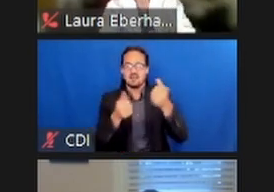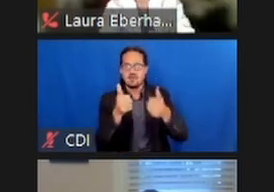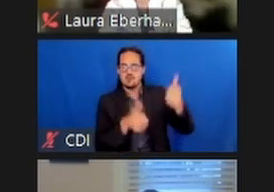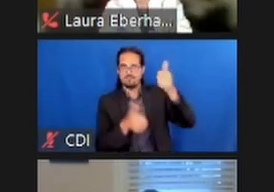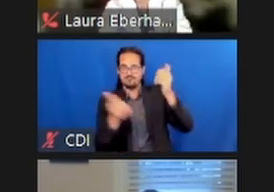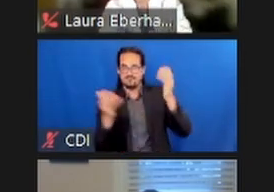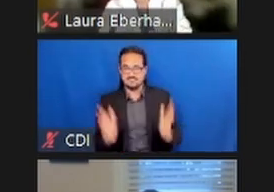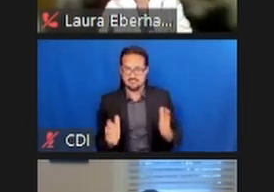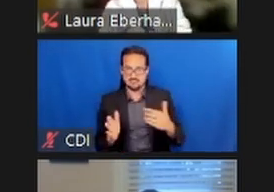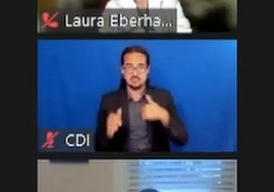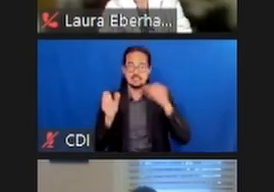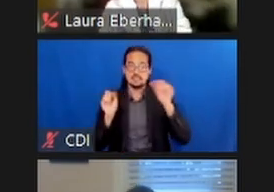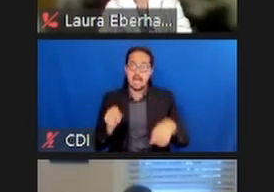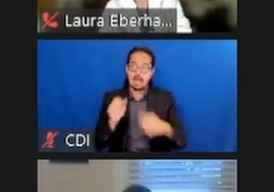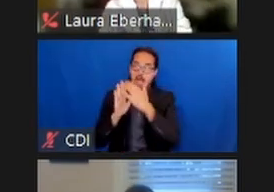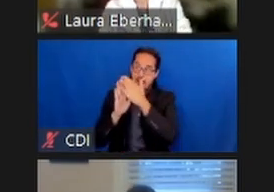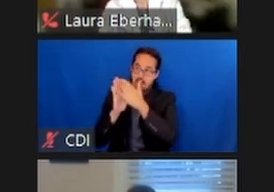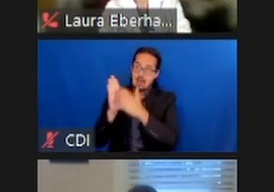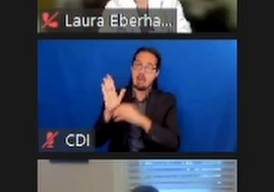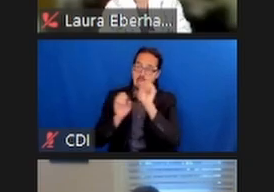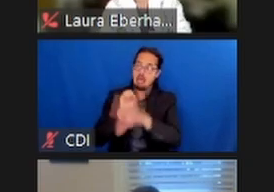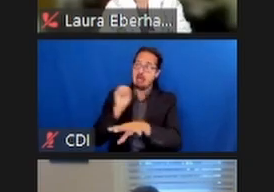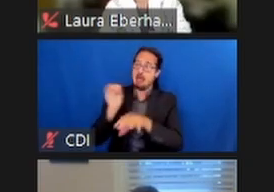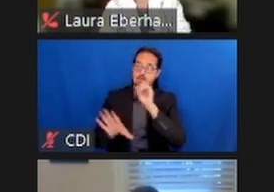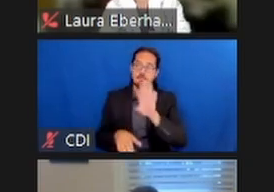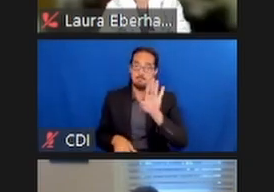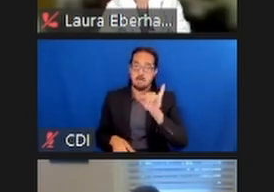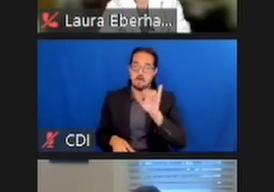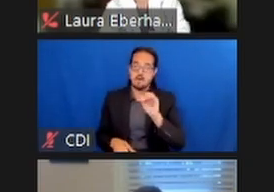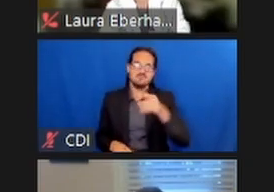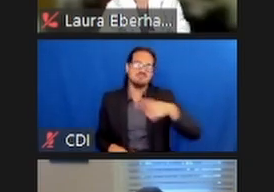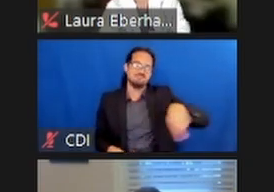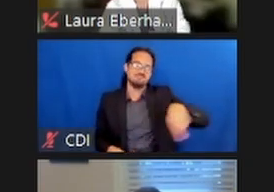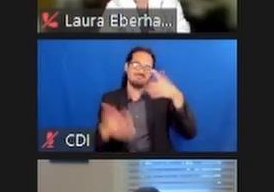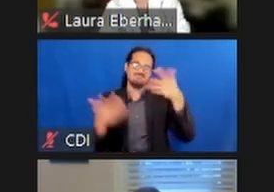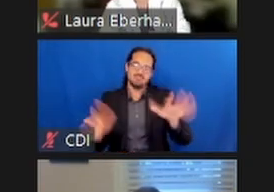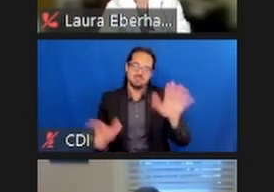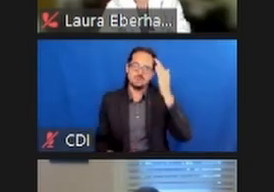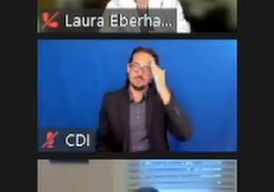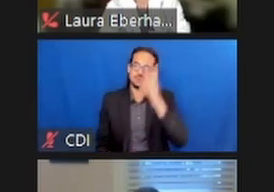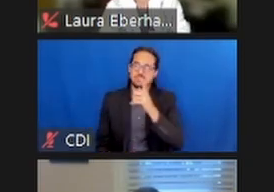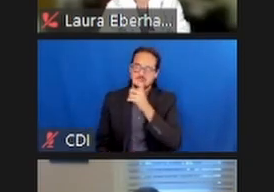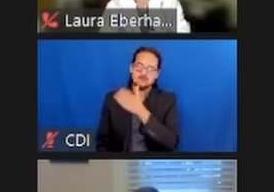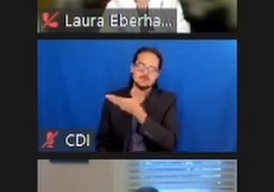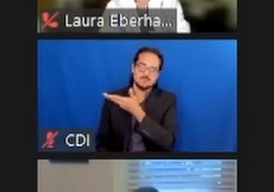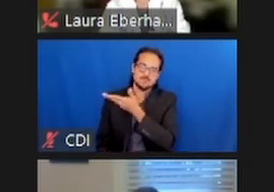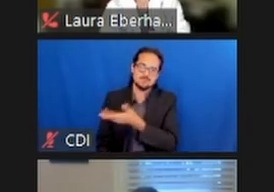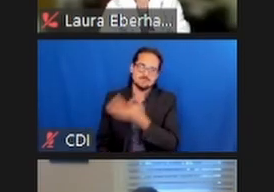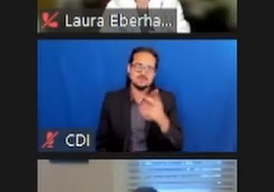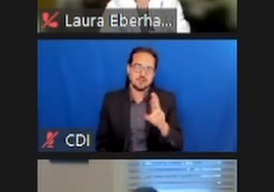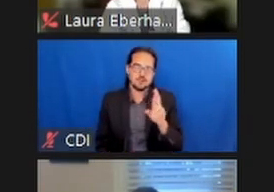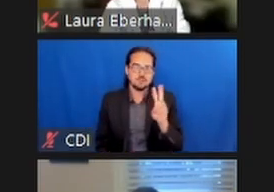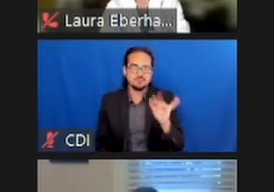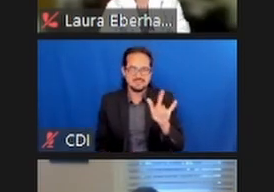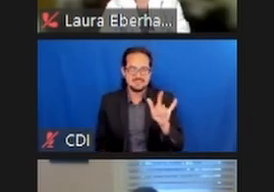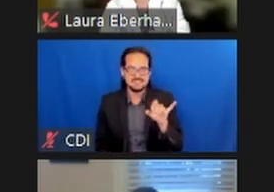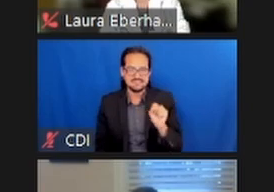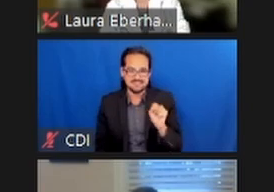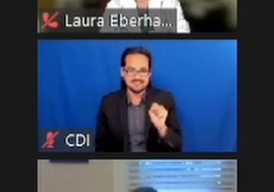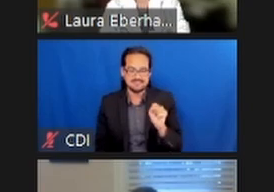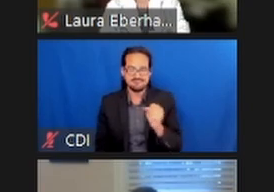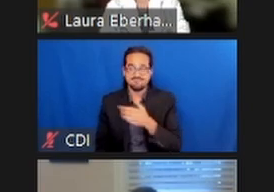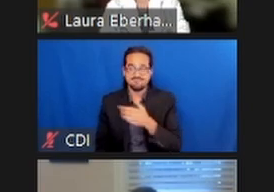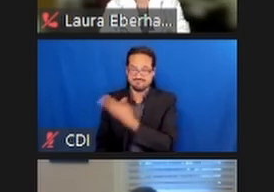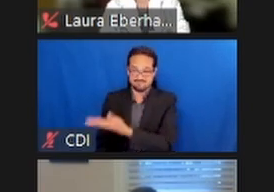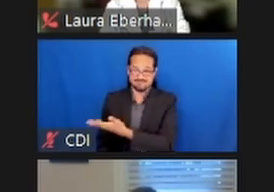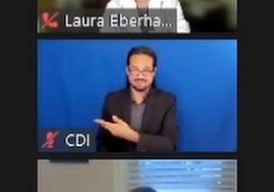you pretty well over the last 15 months. So with that, Dr. Willis, I will hand it over to you to take over. Thank you, Lady. And